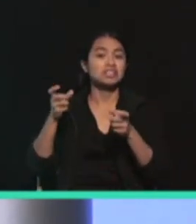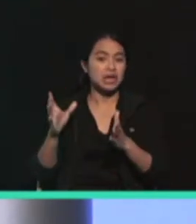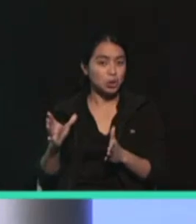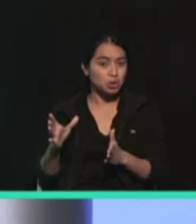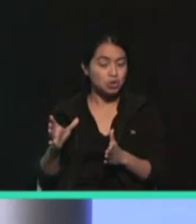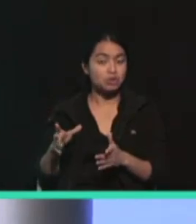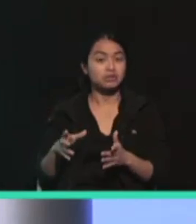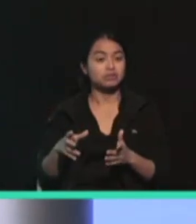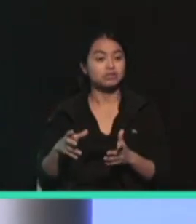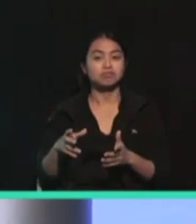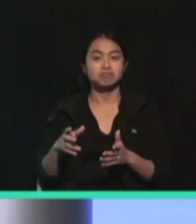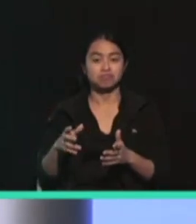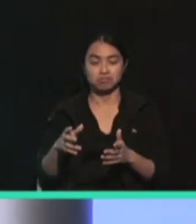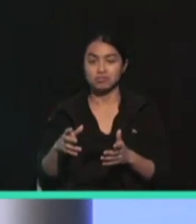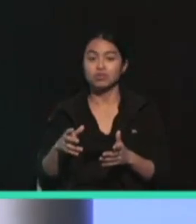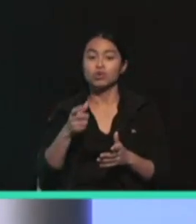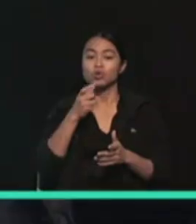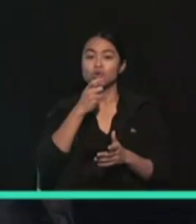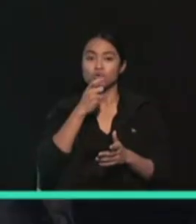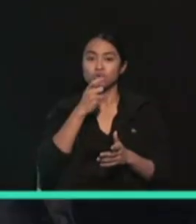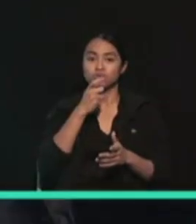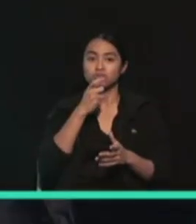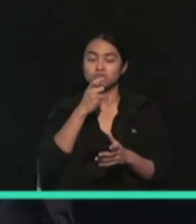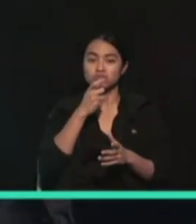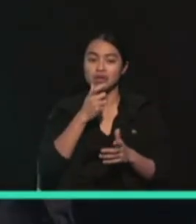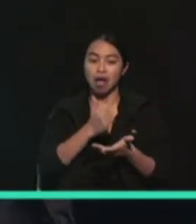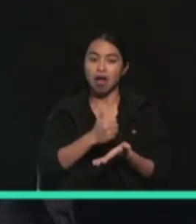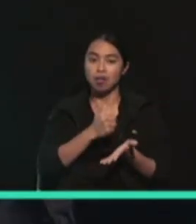those that have been involved in running the program.